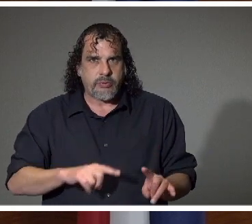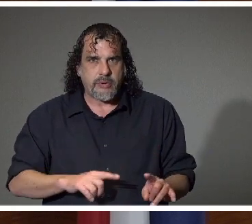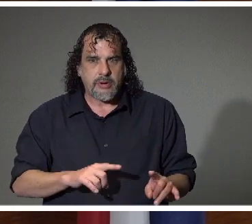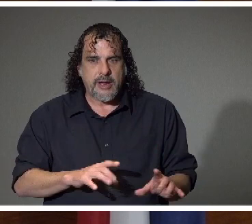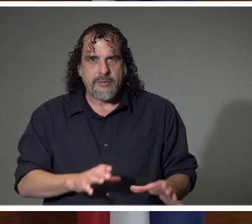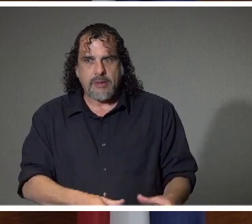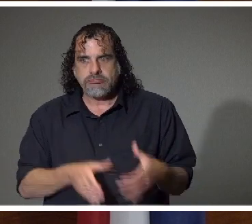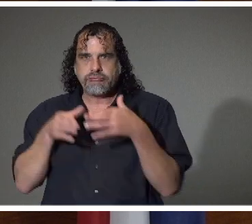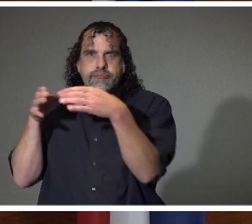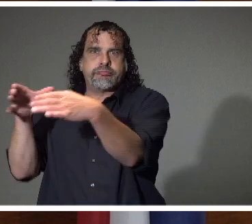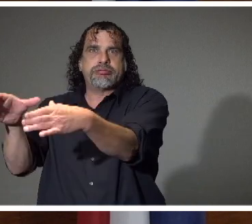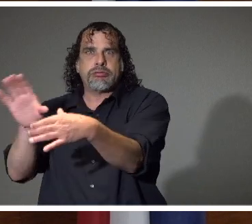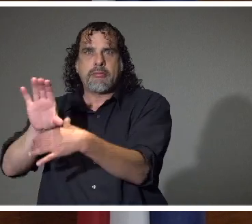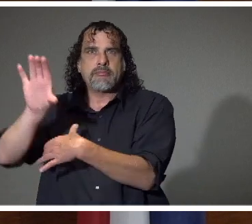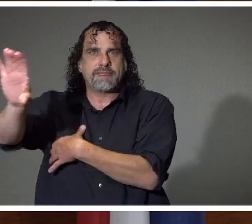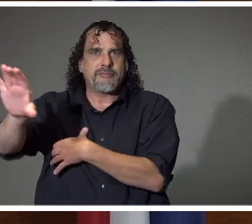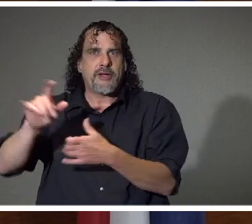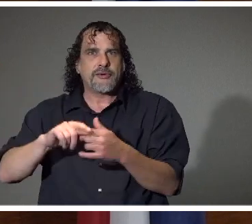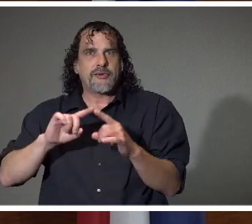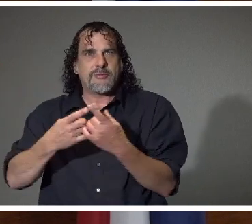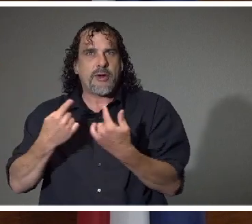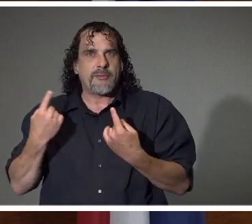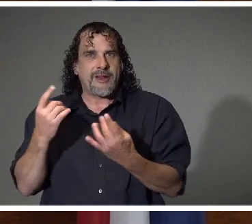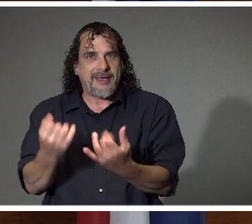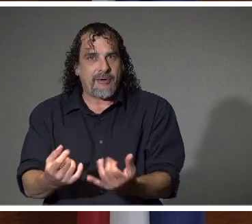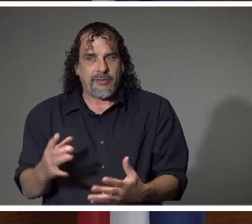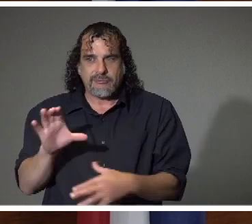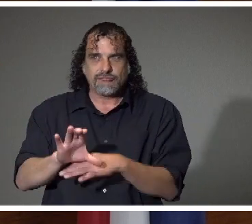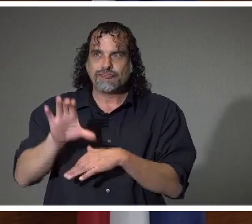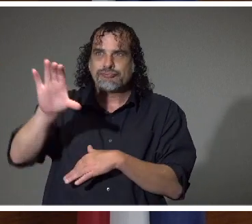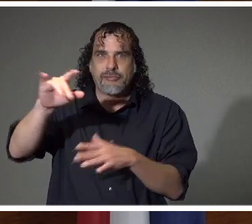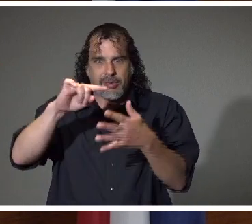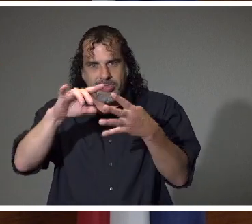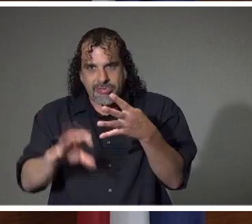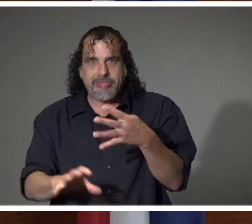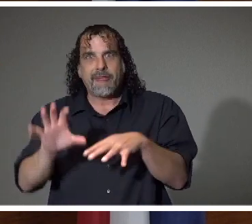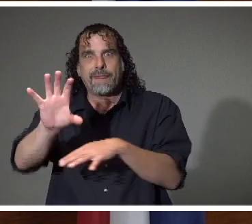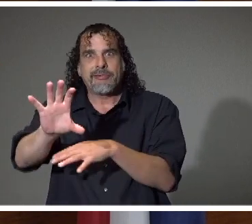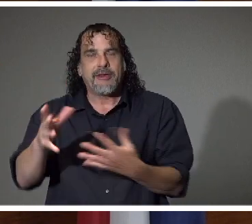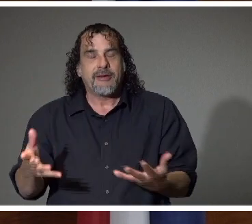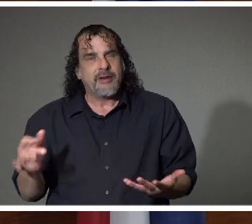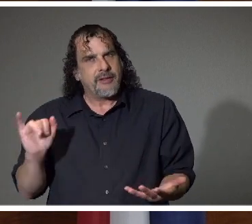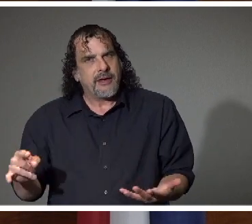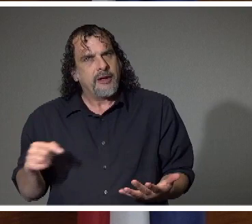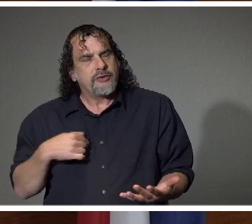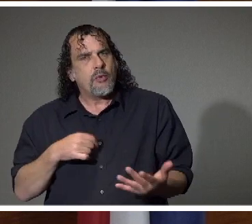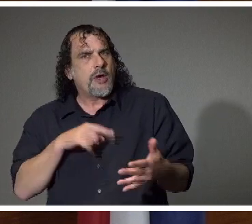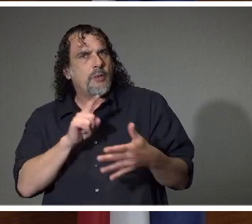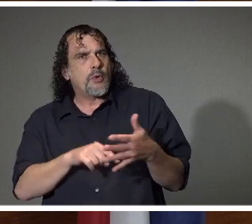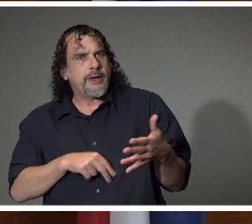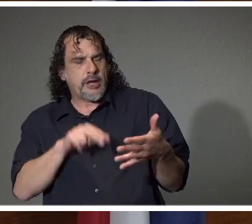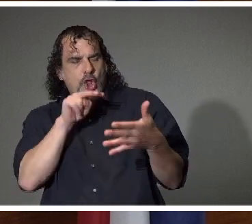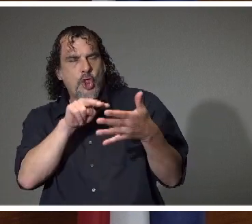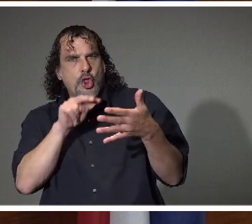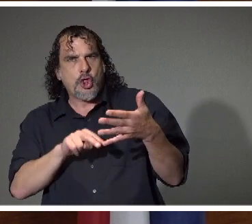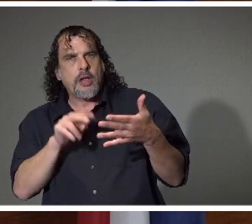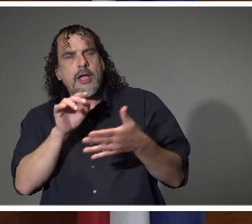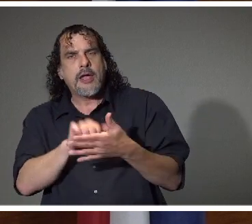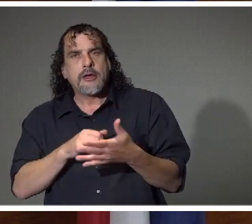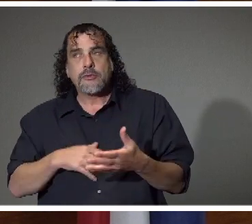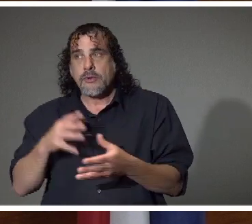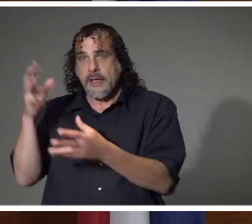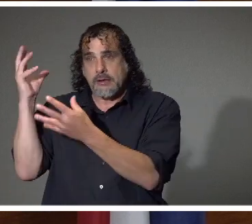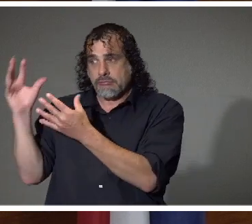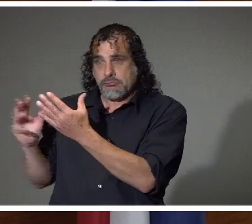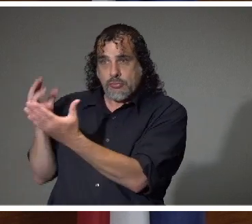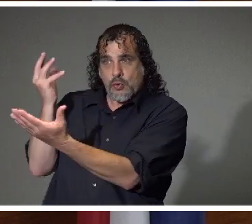it to the State Department of Health on one day. And so what we really spend a lot of time looking at is once we get the